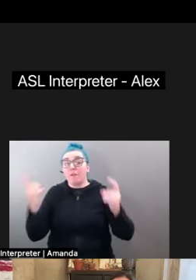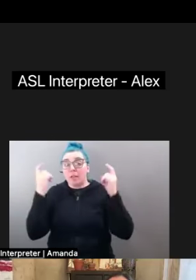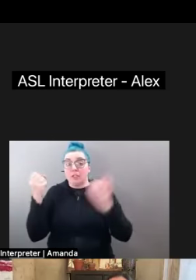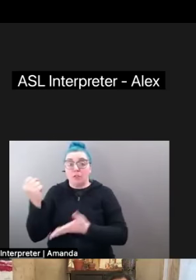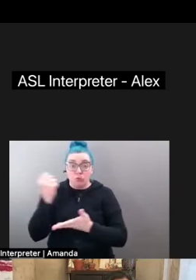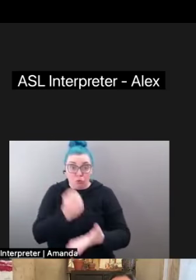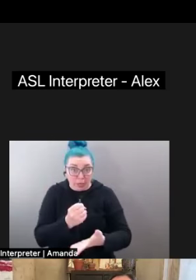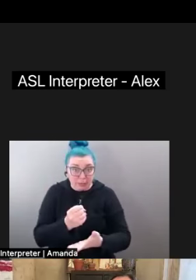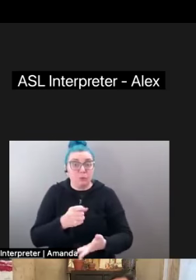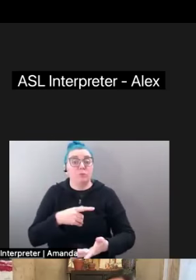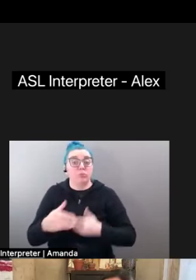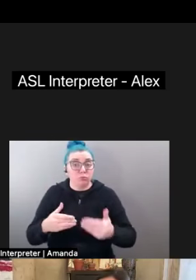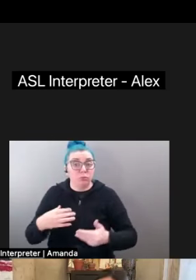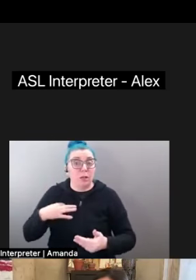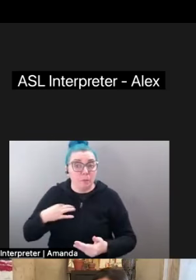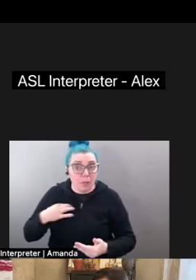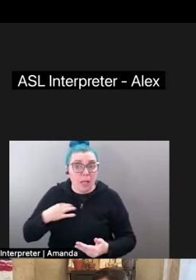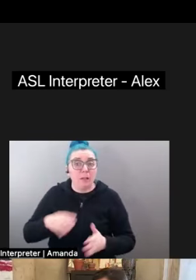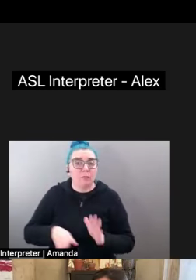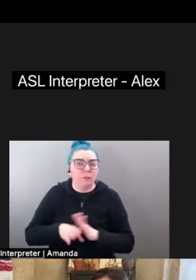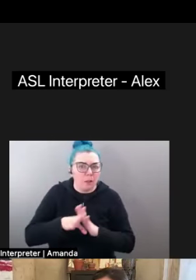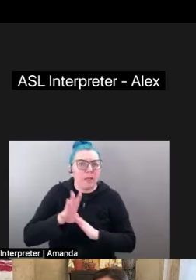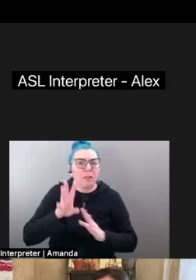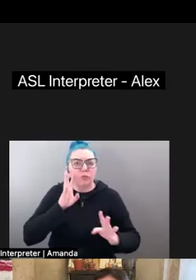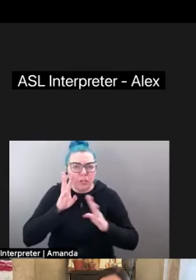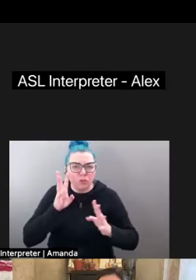2025 through CKAF, that's fine.